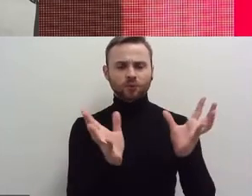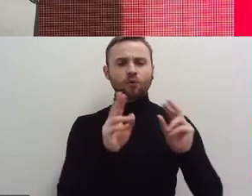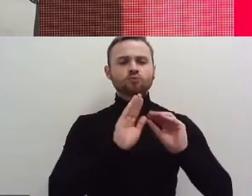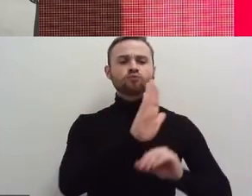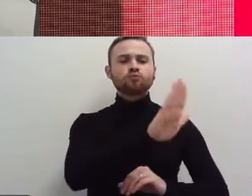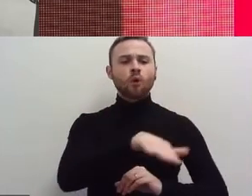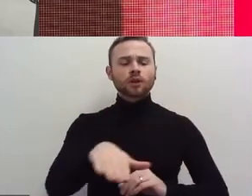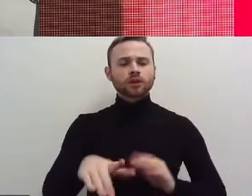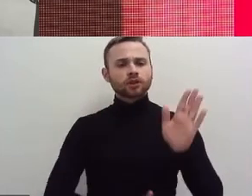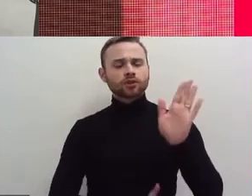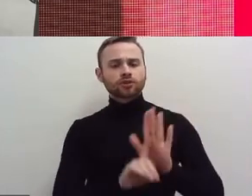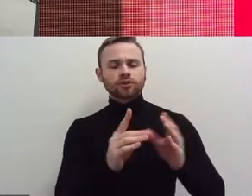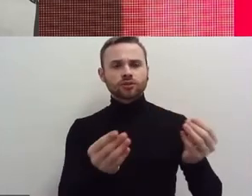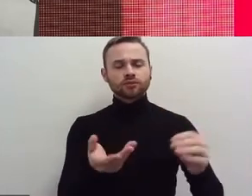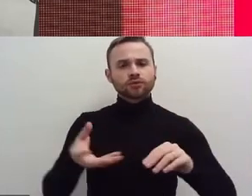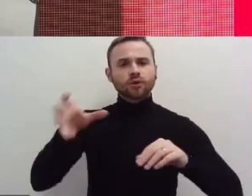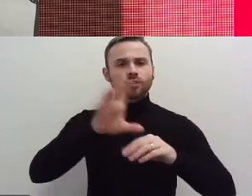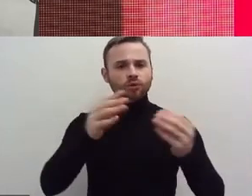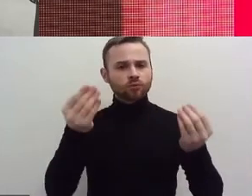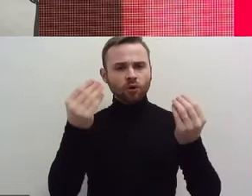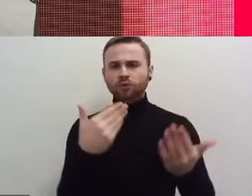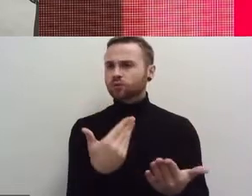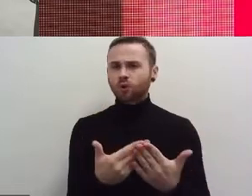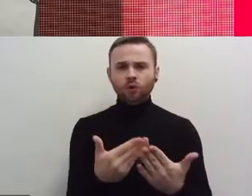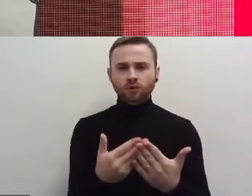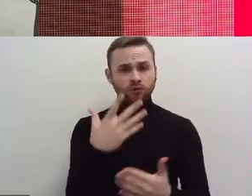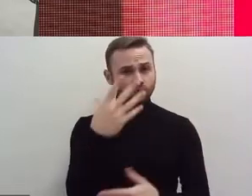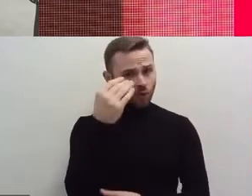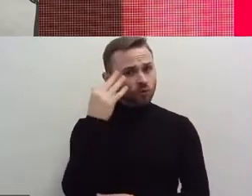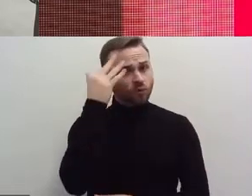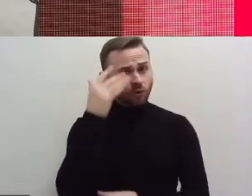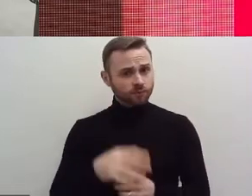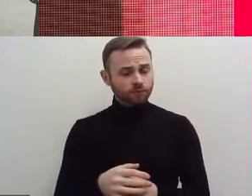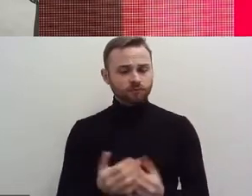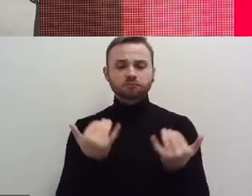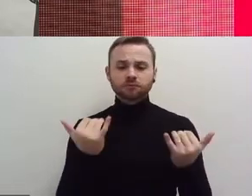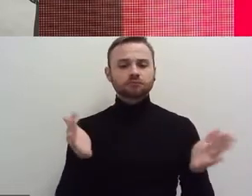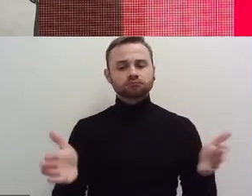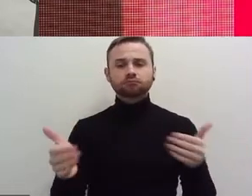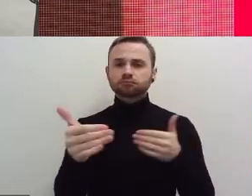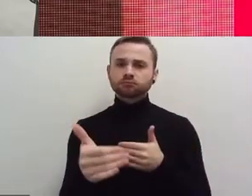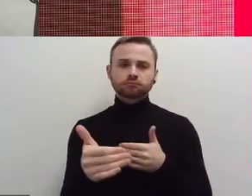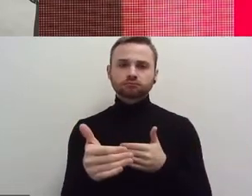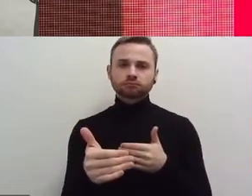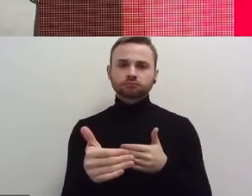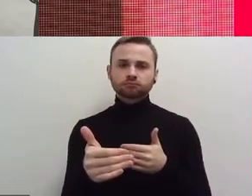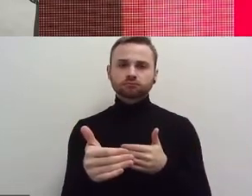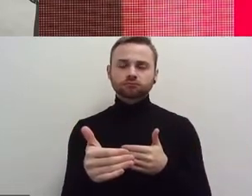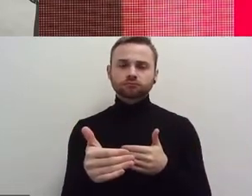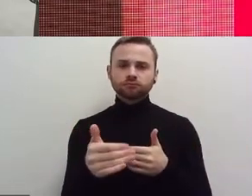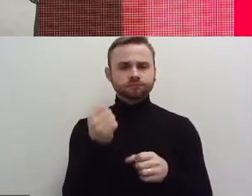that in the current system there are enough incentives for the teachers to